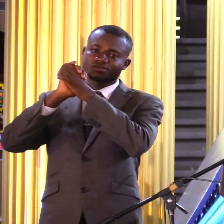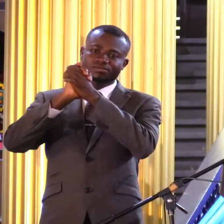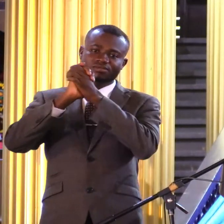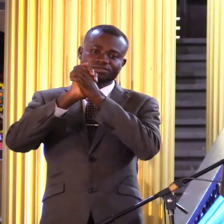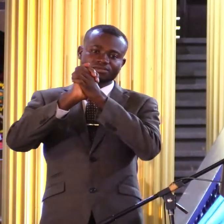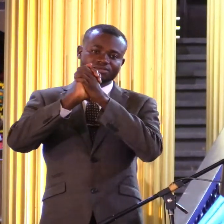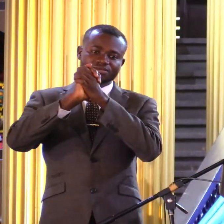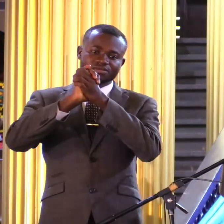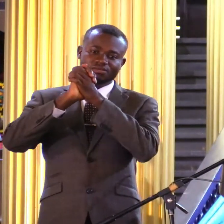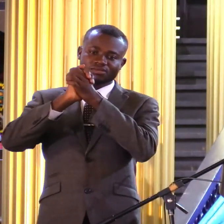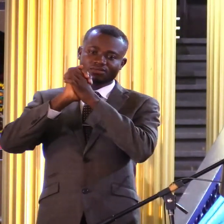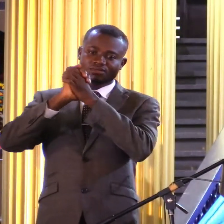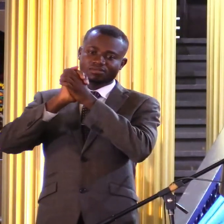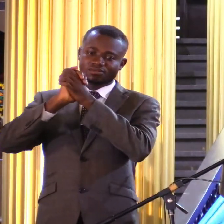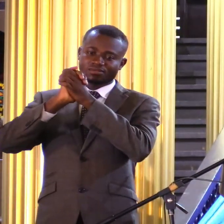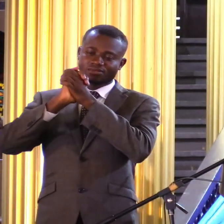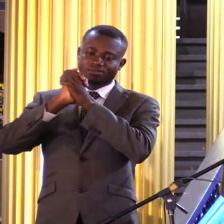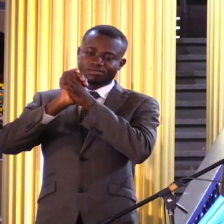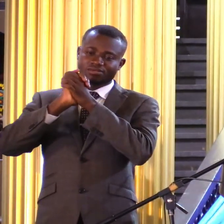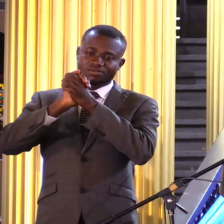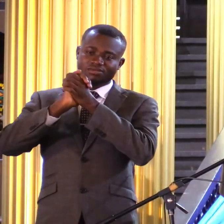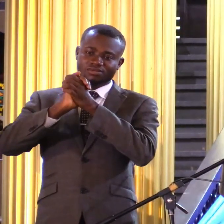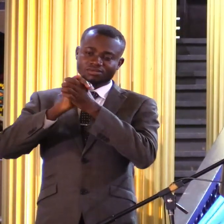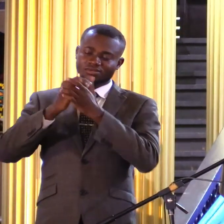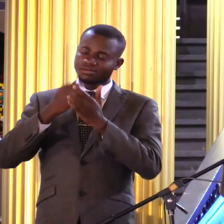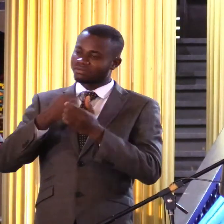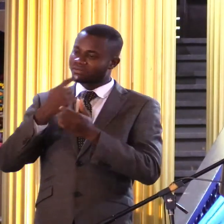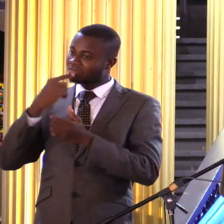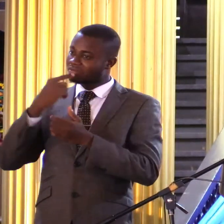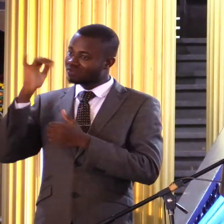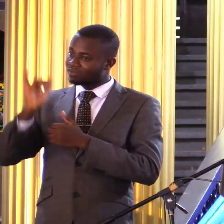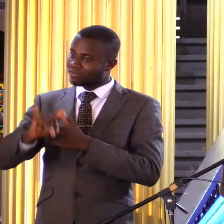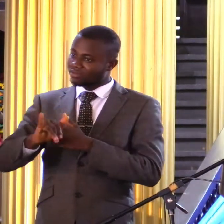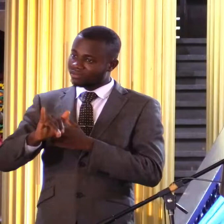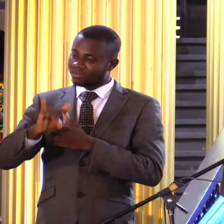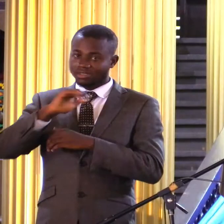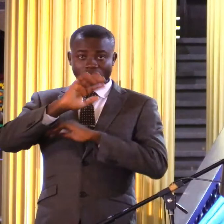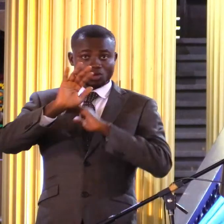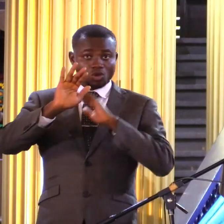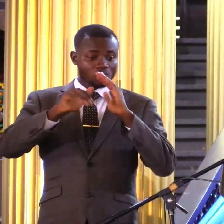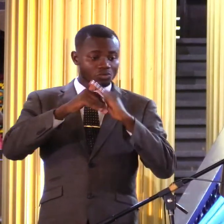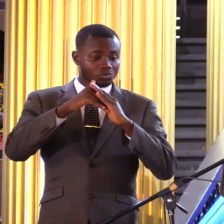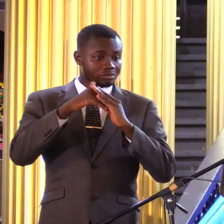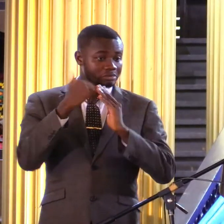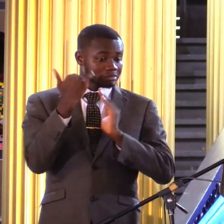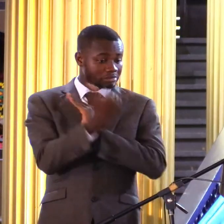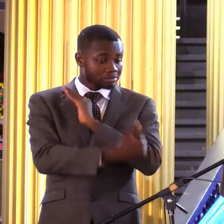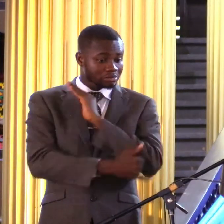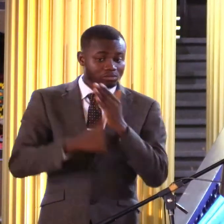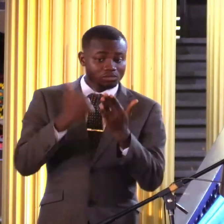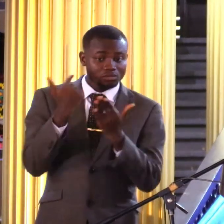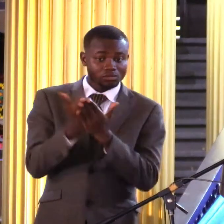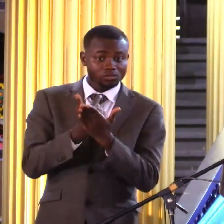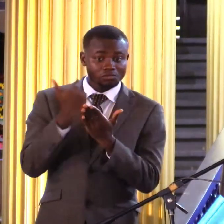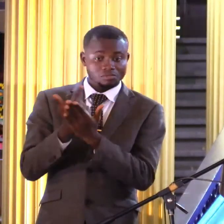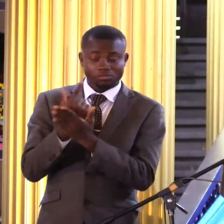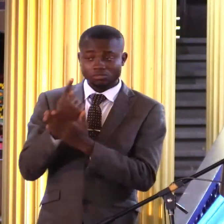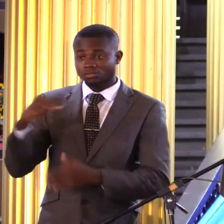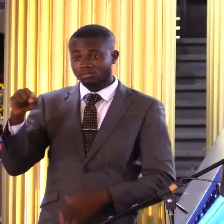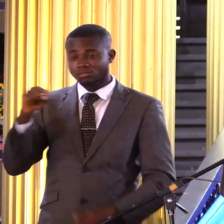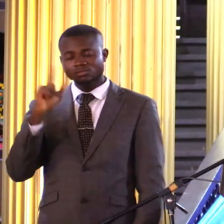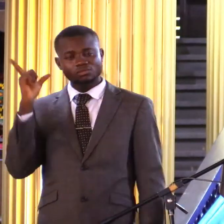Namde masami kwa wiye na dia mekane se. Gane nyina ate ya suti yo.